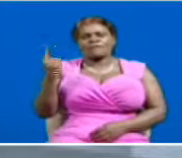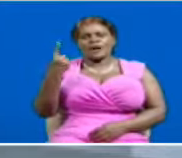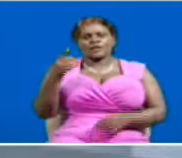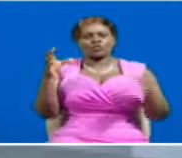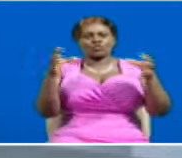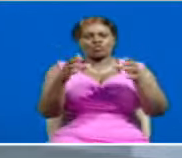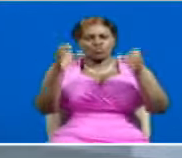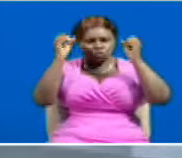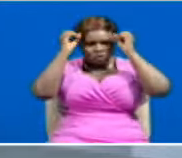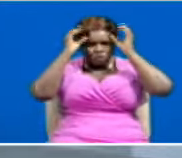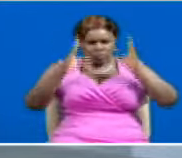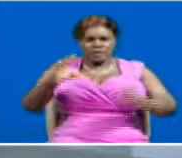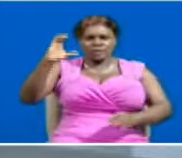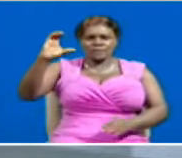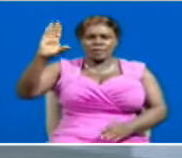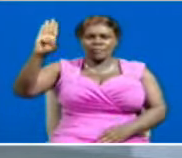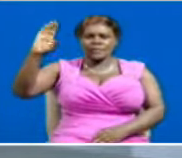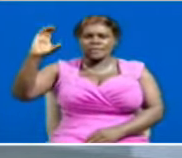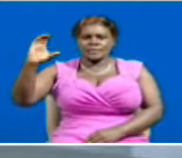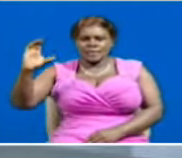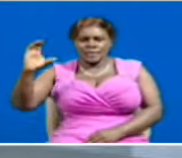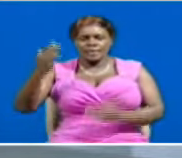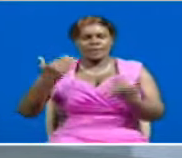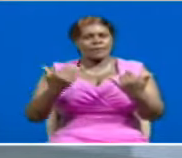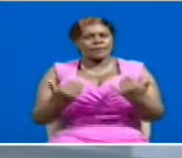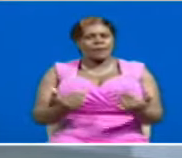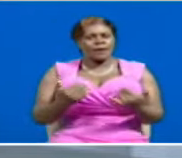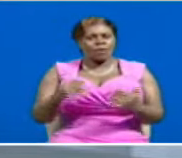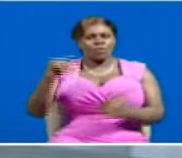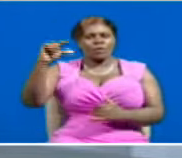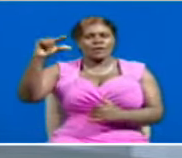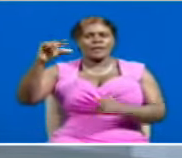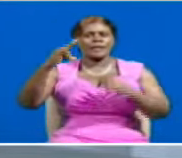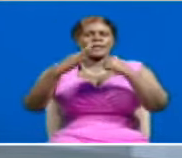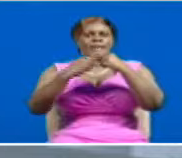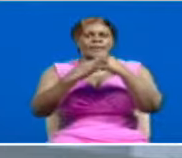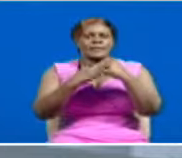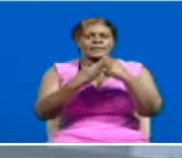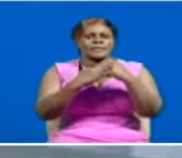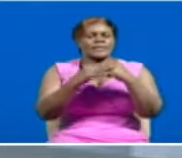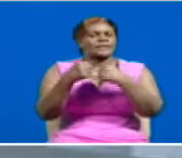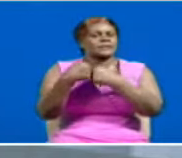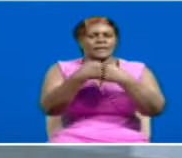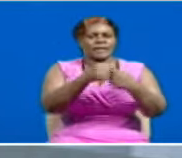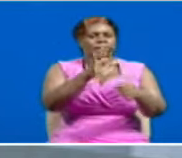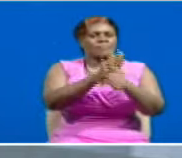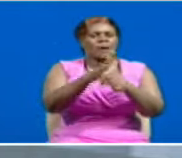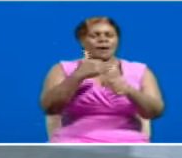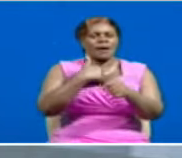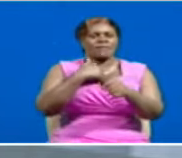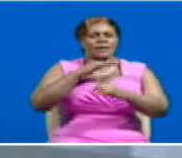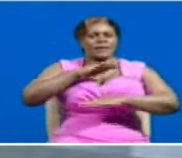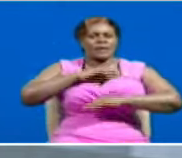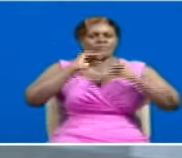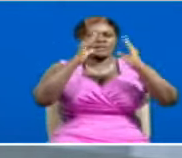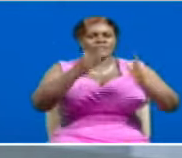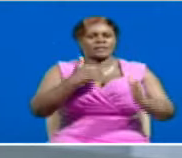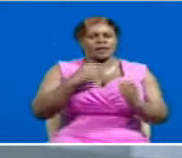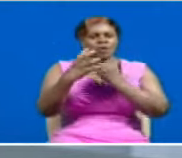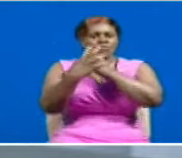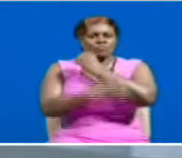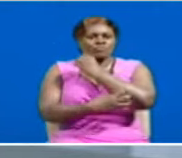Of learners under the CBC curriculum is currently in grade 8 amid a myriad of challenges. Inadequate teachers,